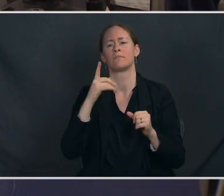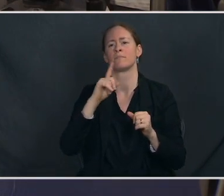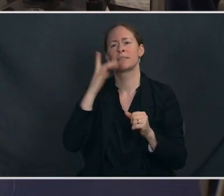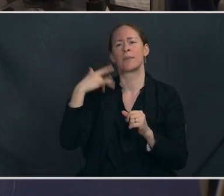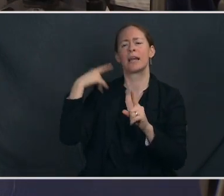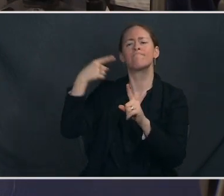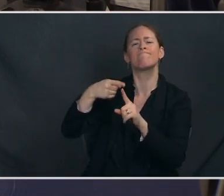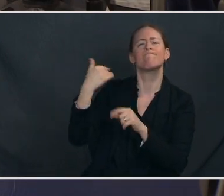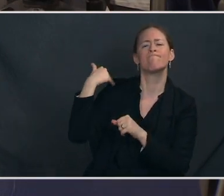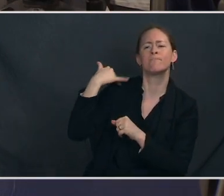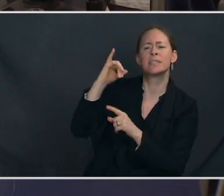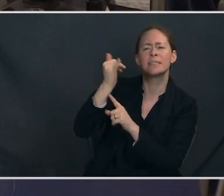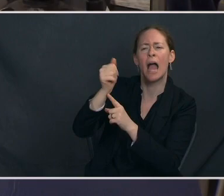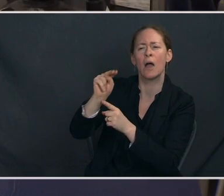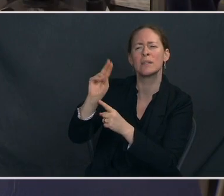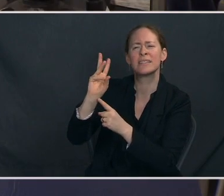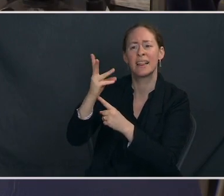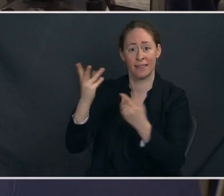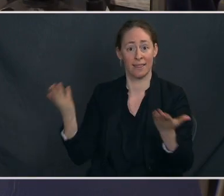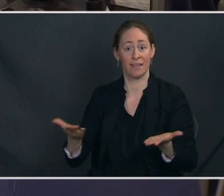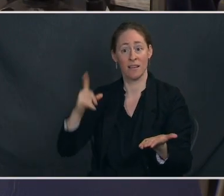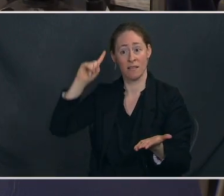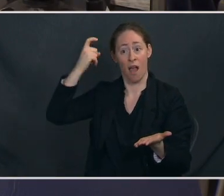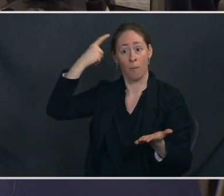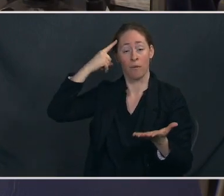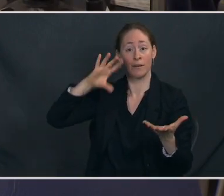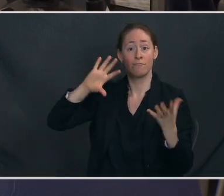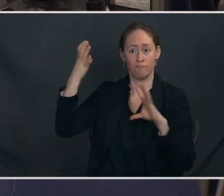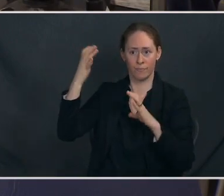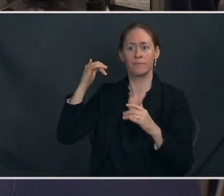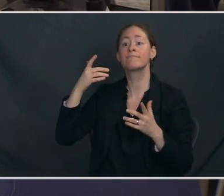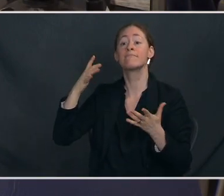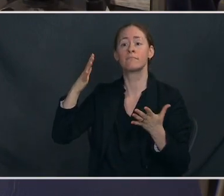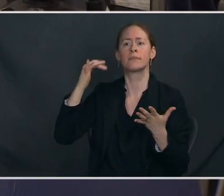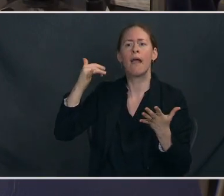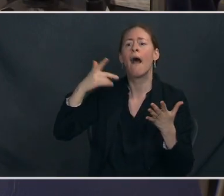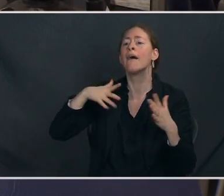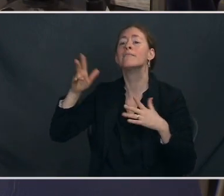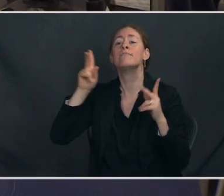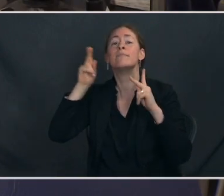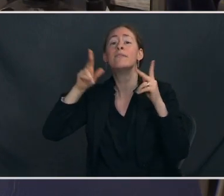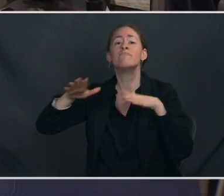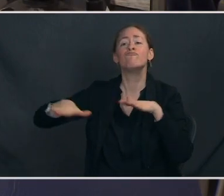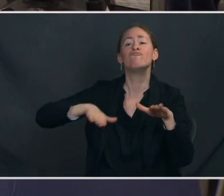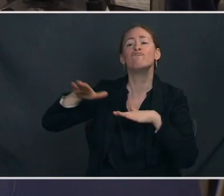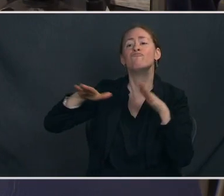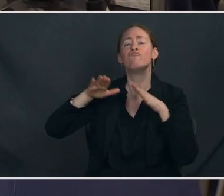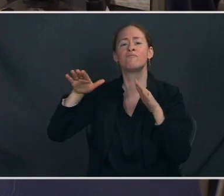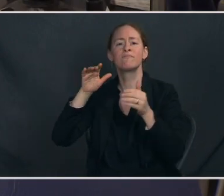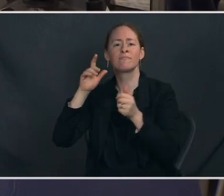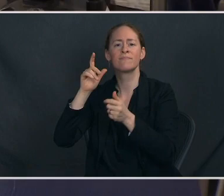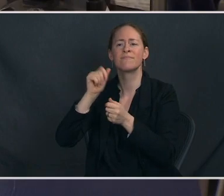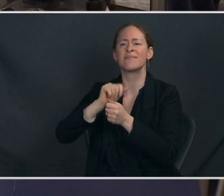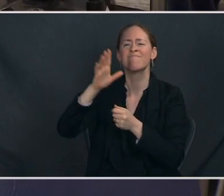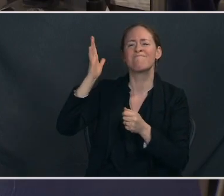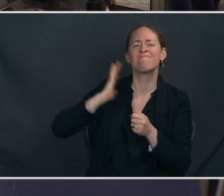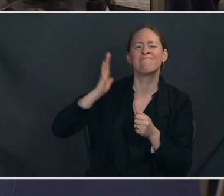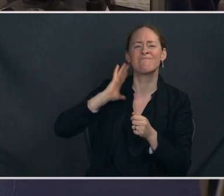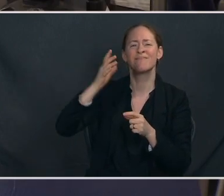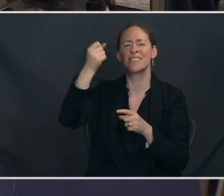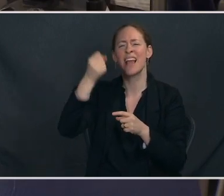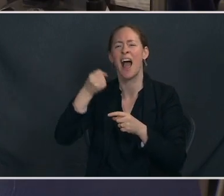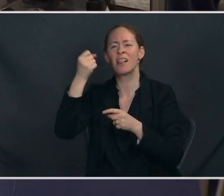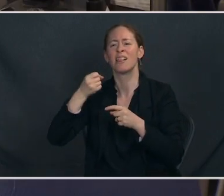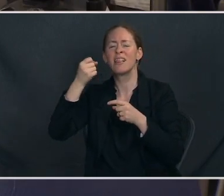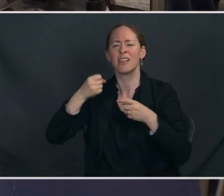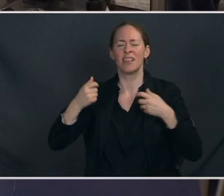Capitol, when we saw people roaming that building carrying Confederate flags, wearing anti-Semitic shirts, we saw lawmakers in that group, we